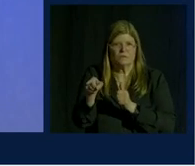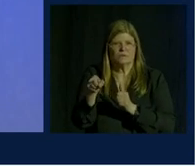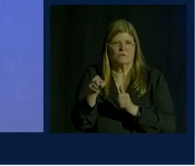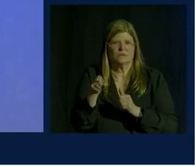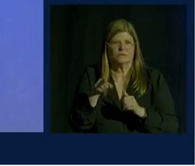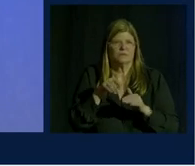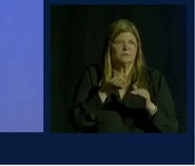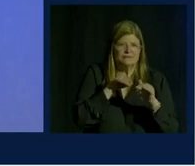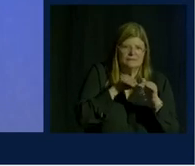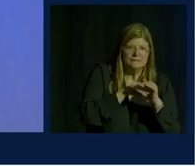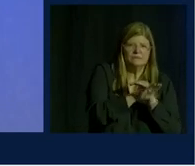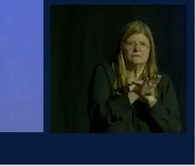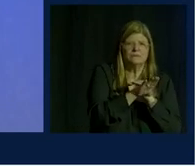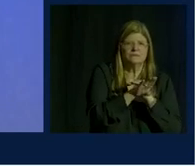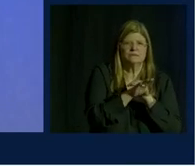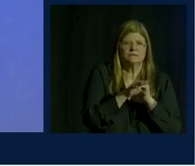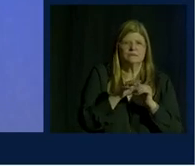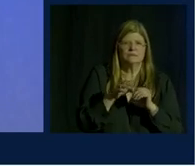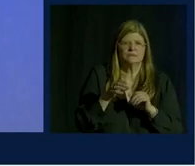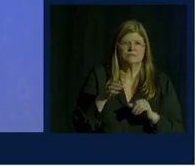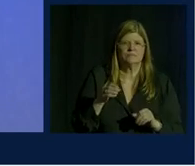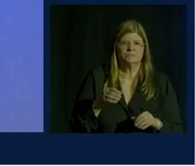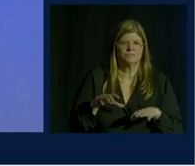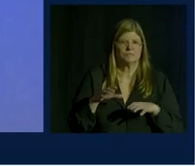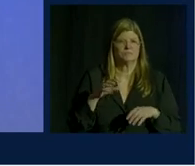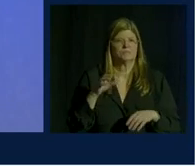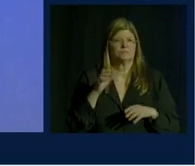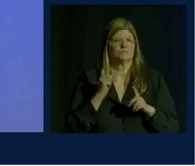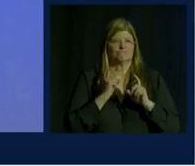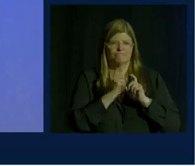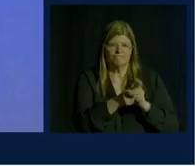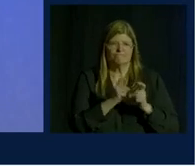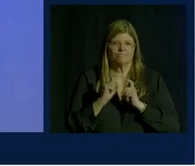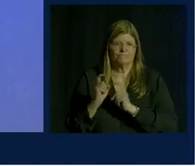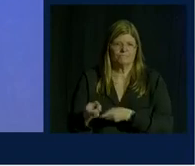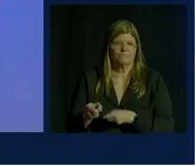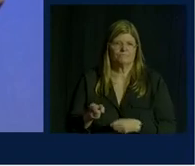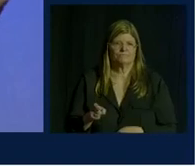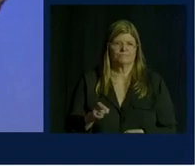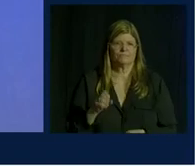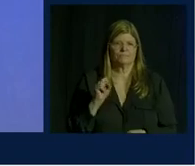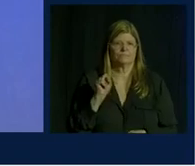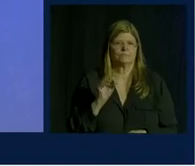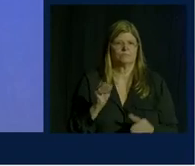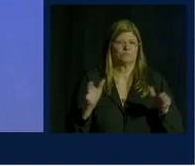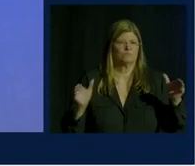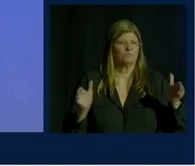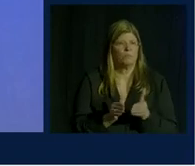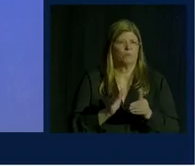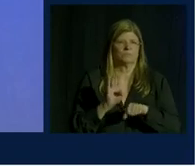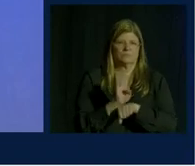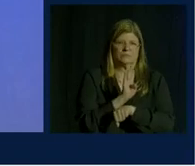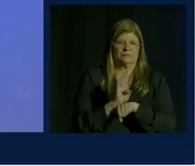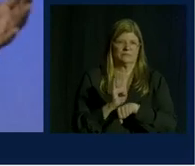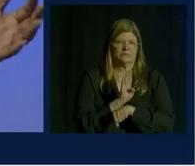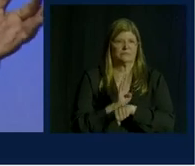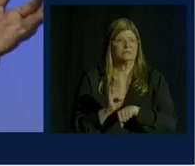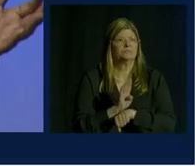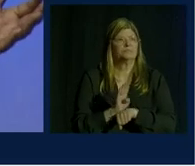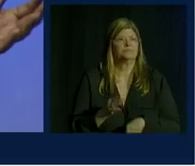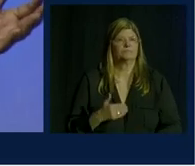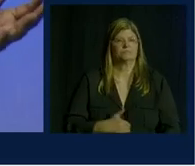into, into doing delivery? So small businesses, there's not a huge leap or